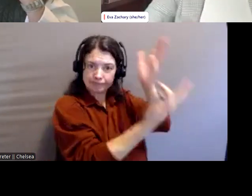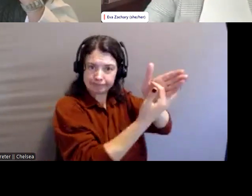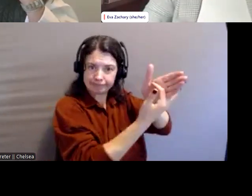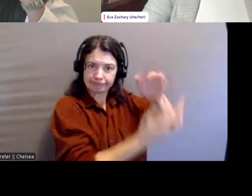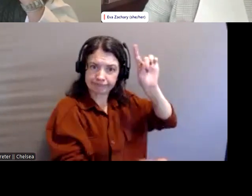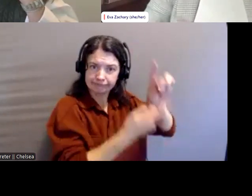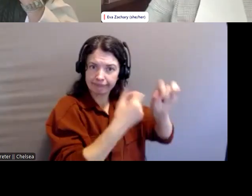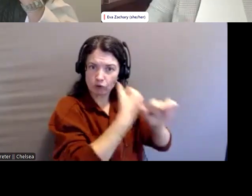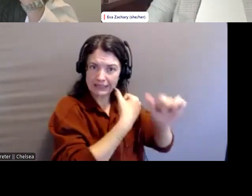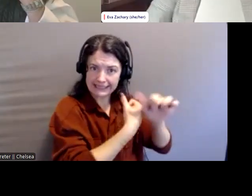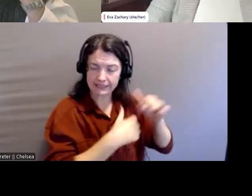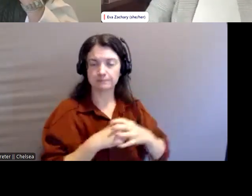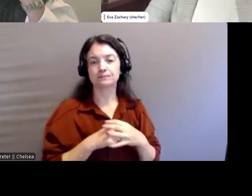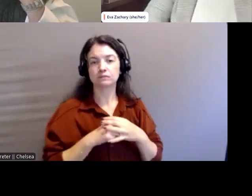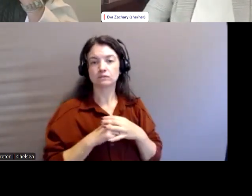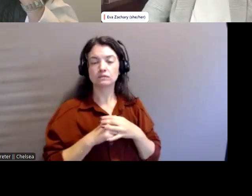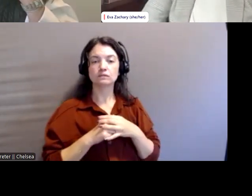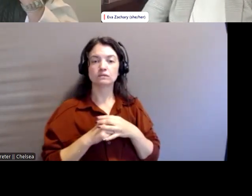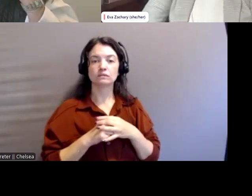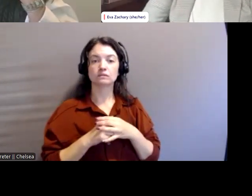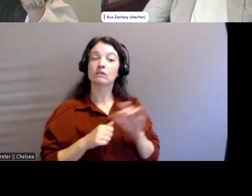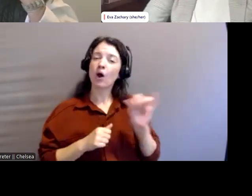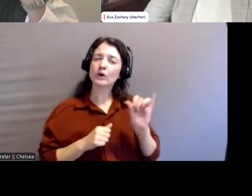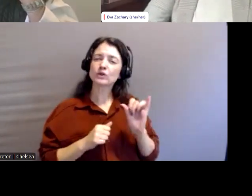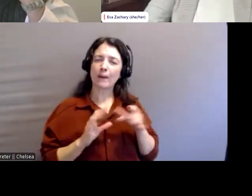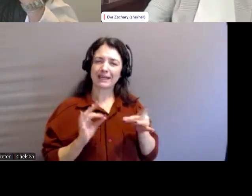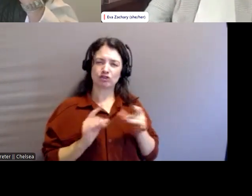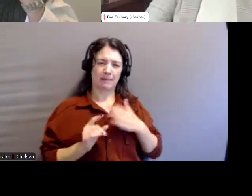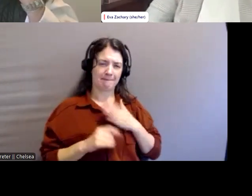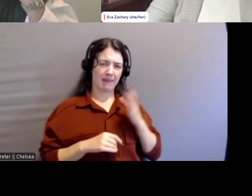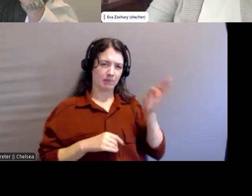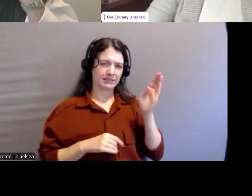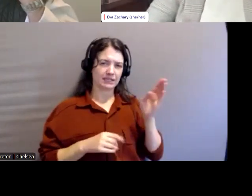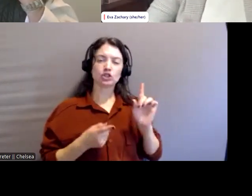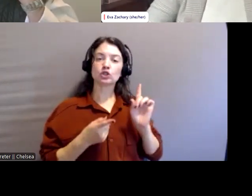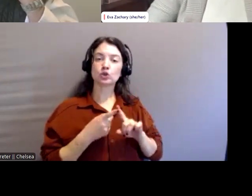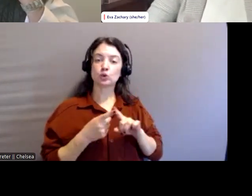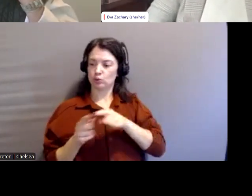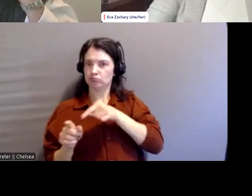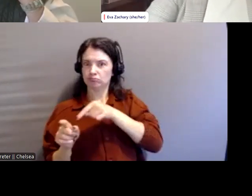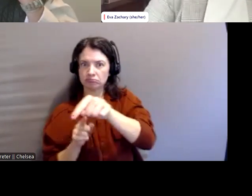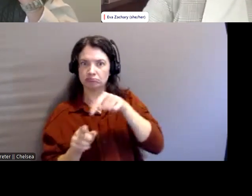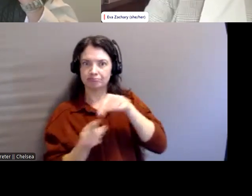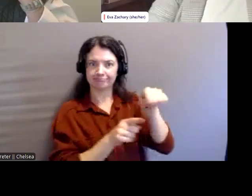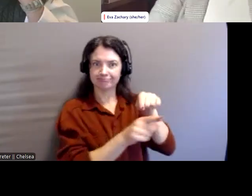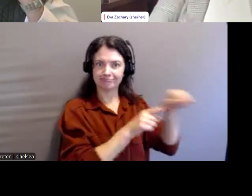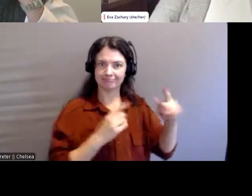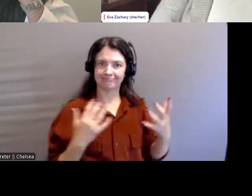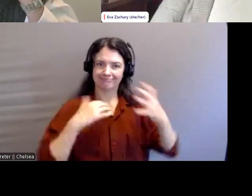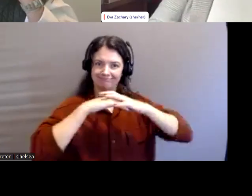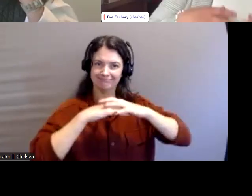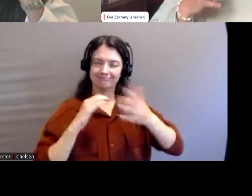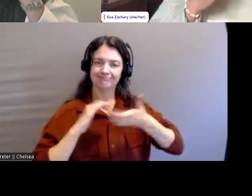And I also talked about, and this again goes back to the cross-sector collaboration, is stepping away from our